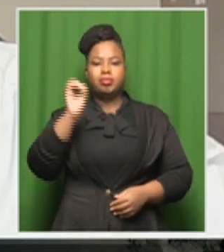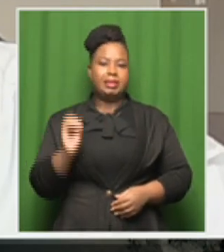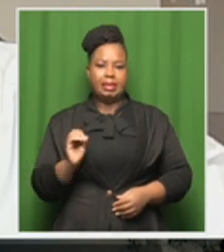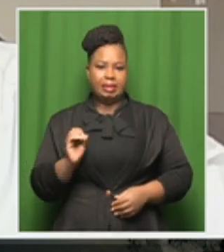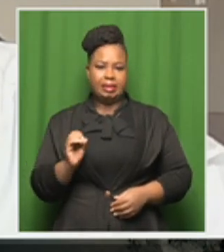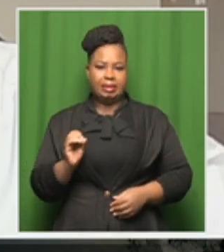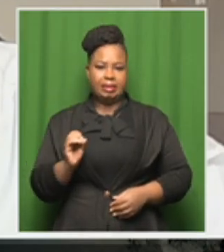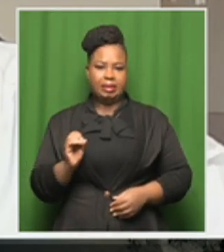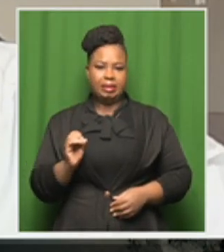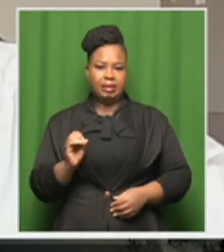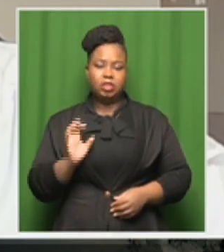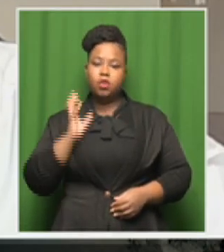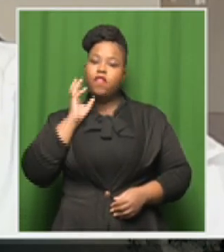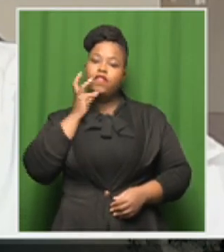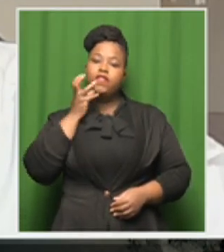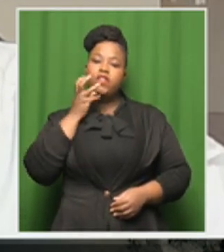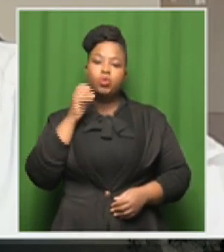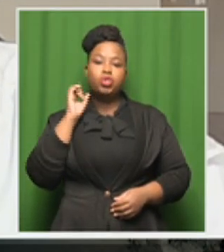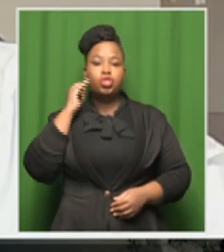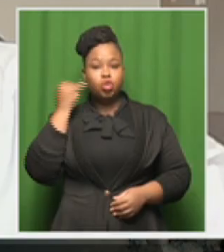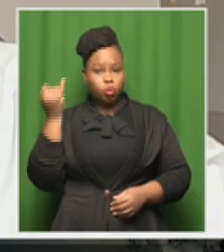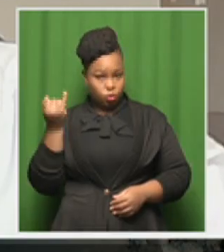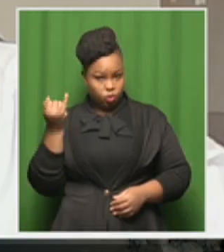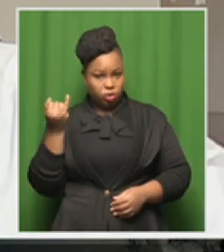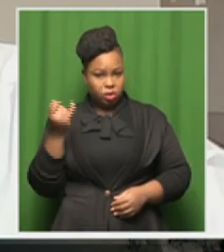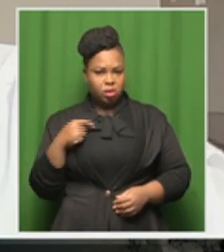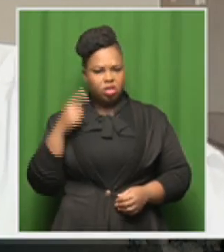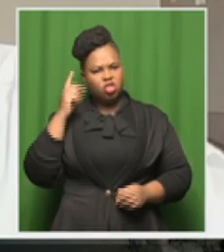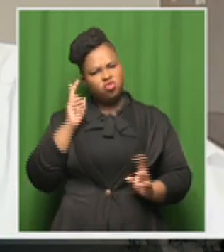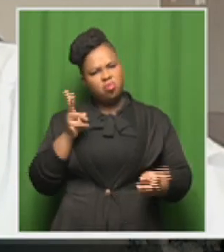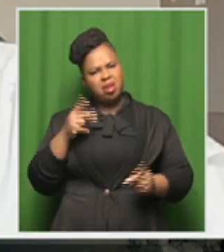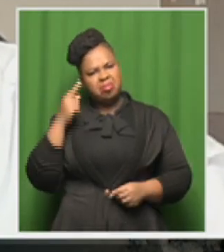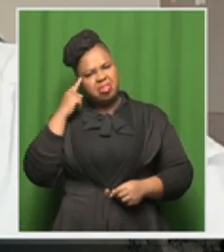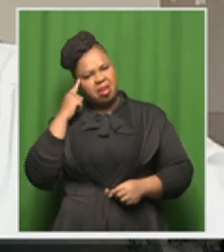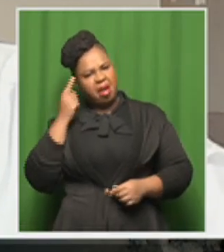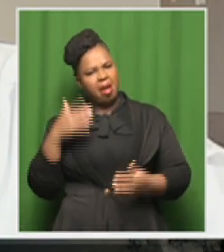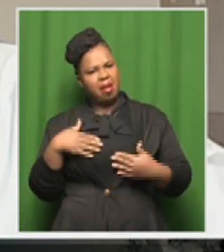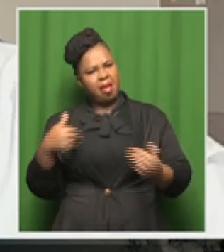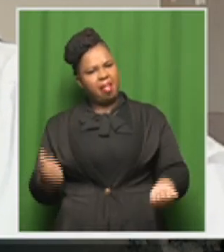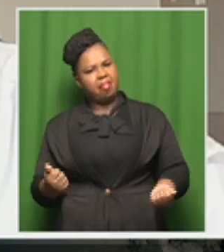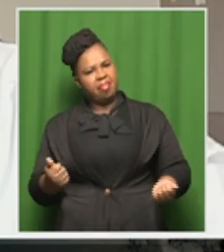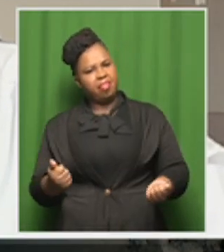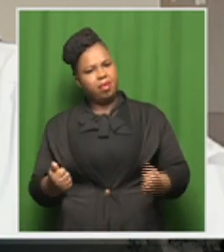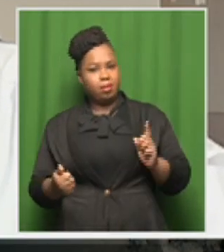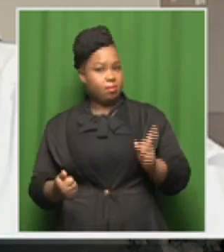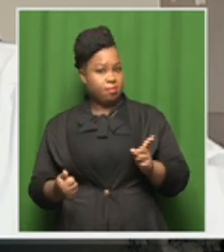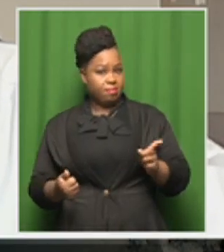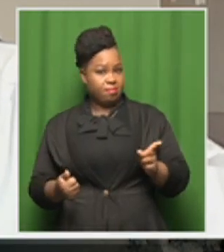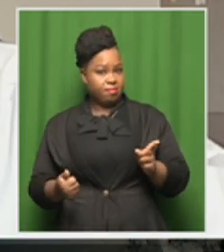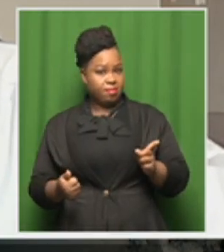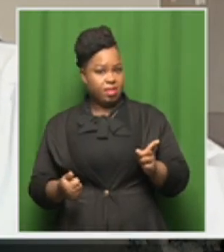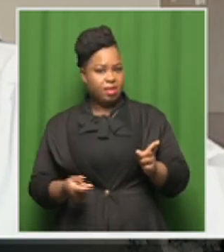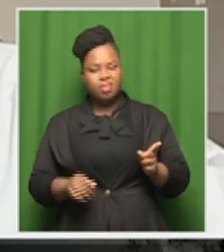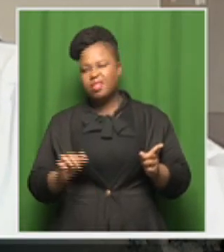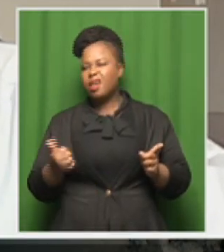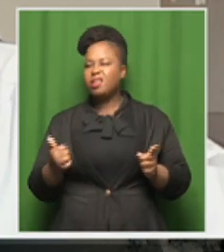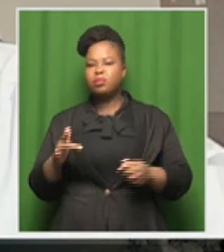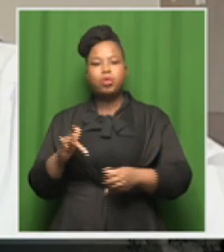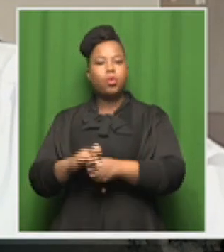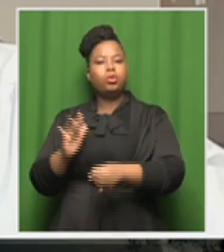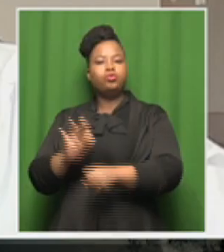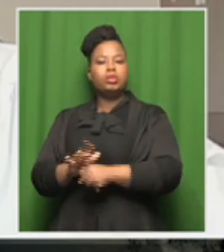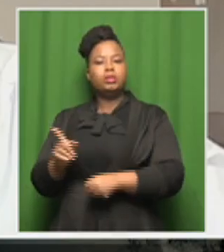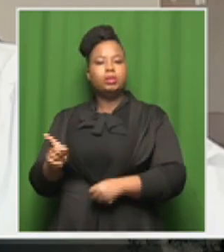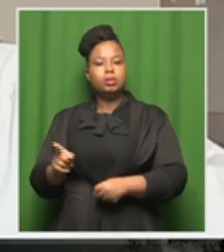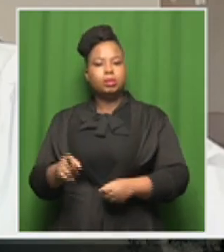are said to be 100% fruit juices, are generally perceived as a healthier alternative